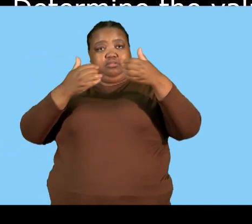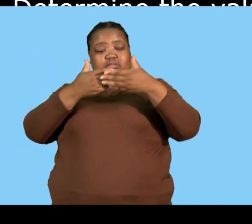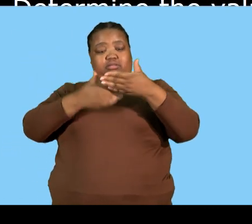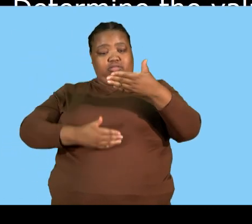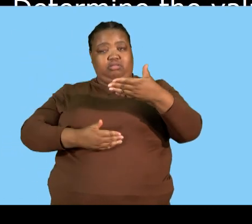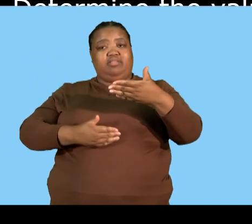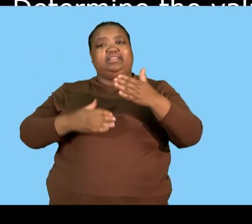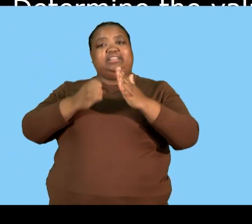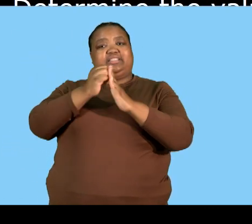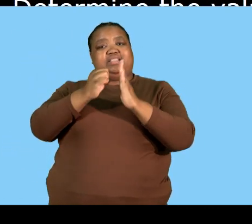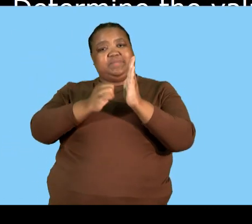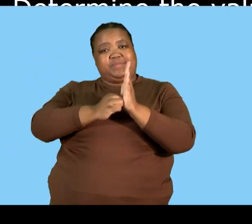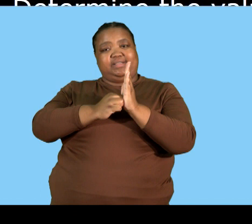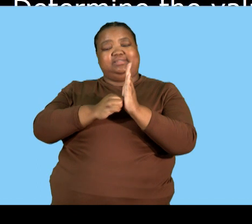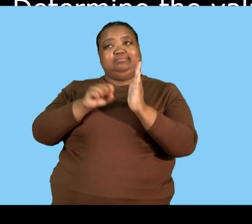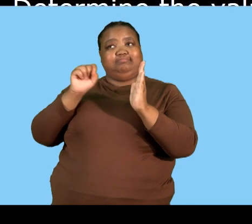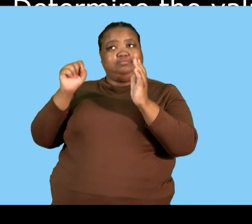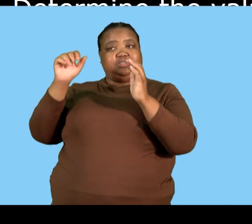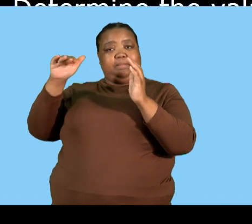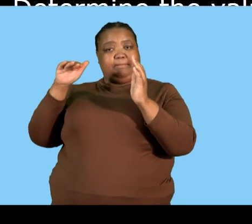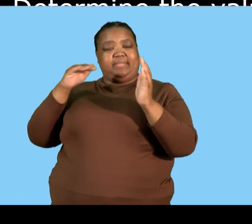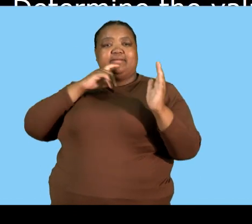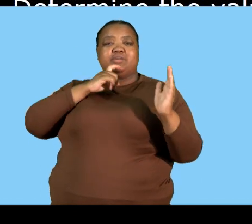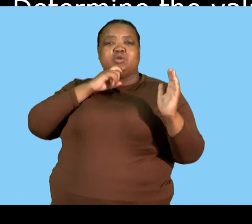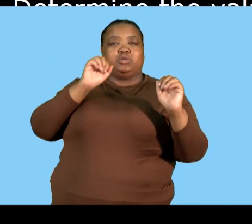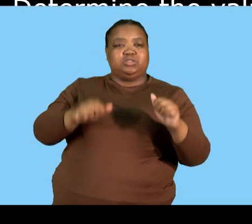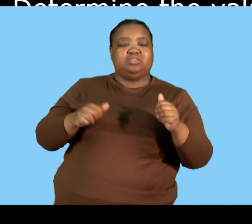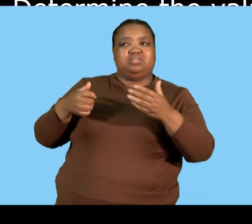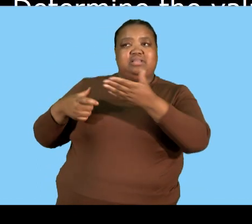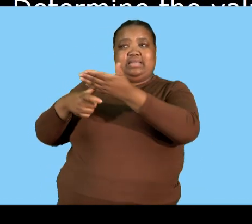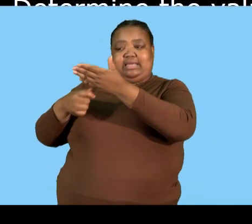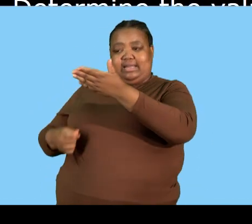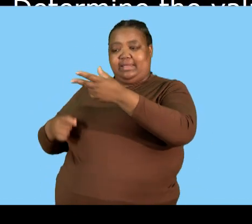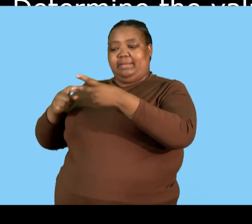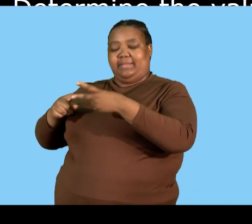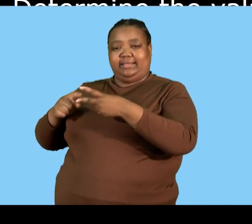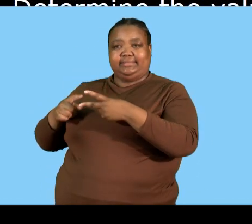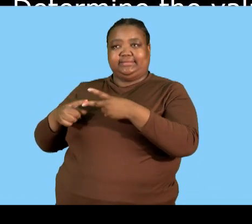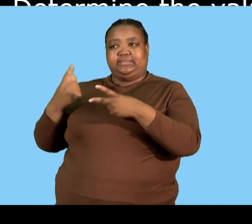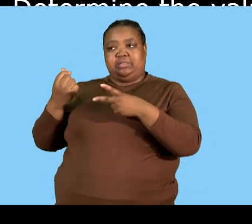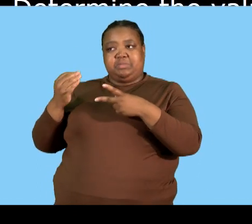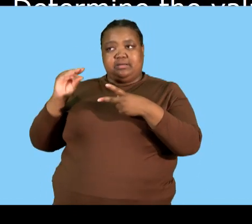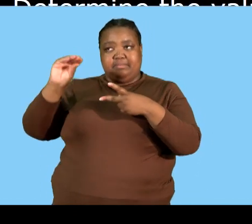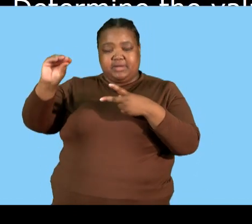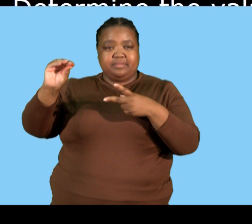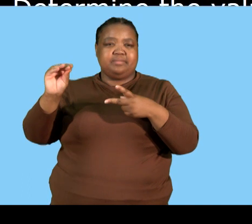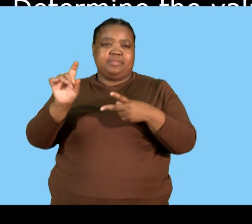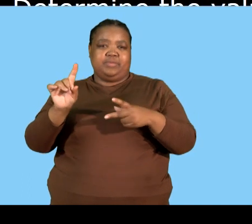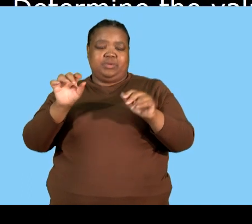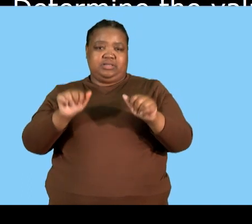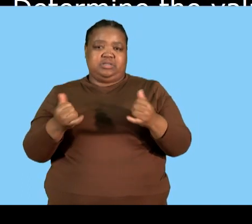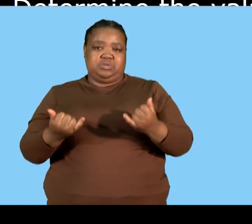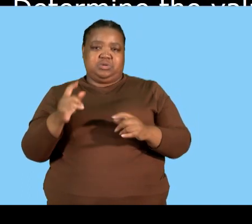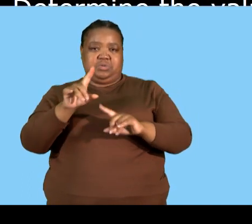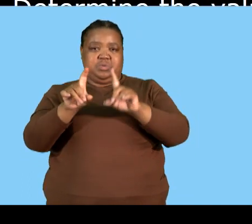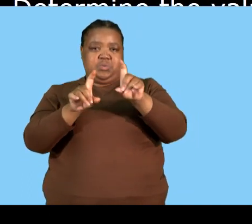this statement, we are given the dates of which the transactions were made, the debit and the credit, as well as the balance. Now, let